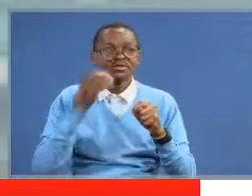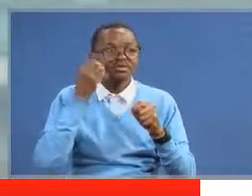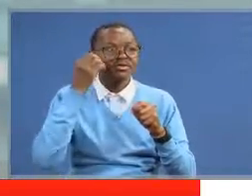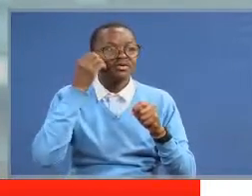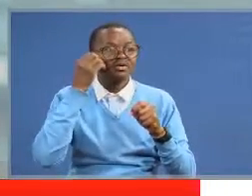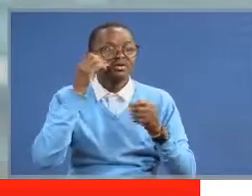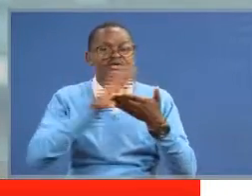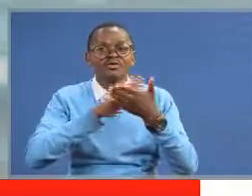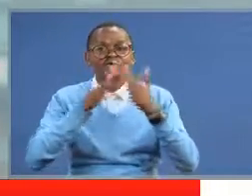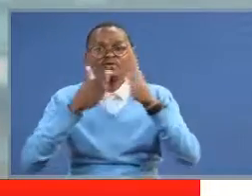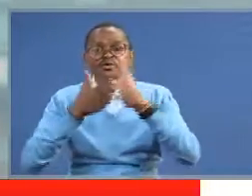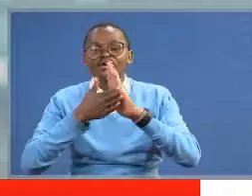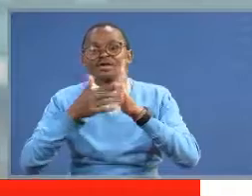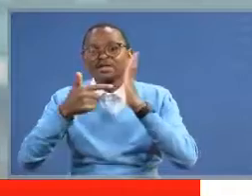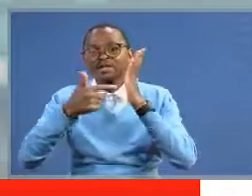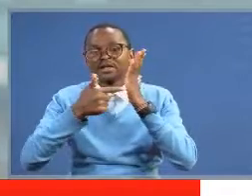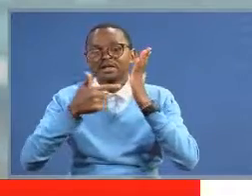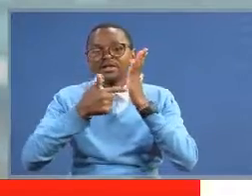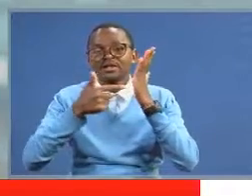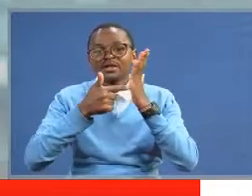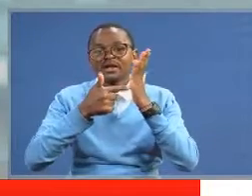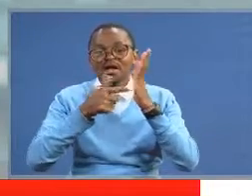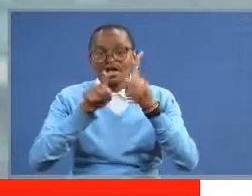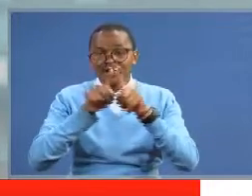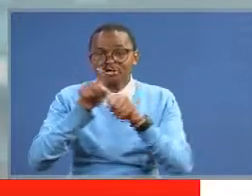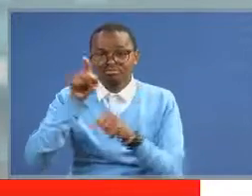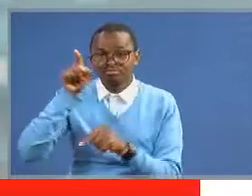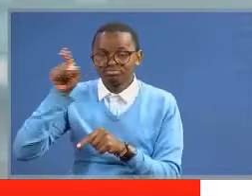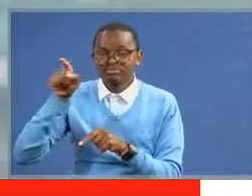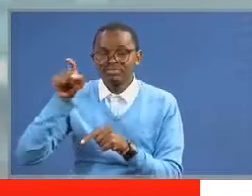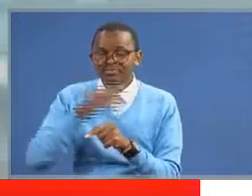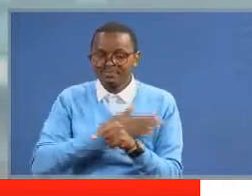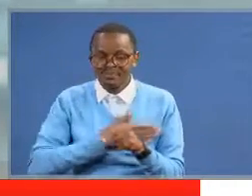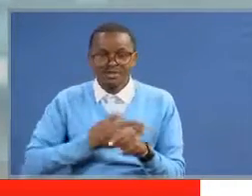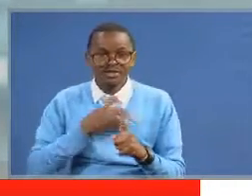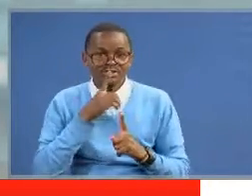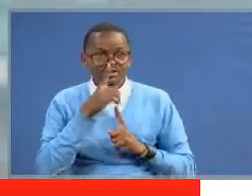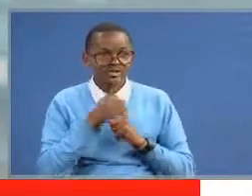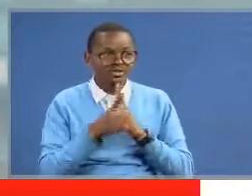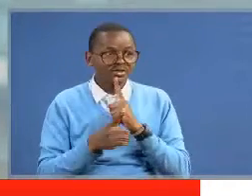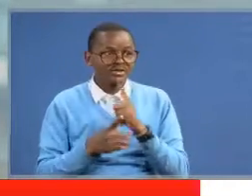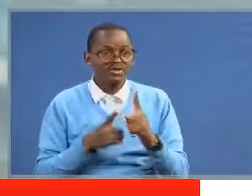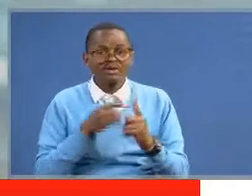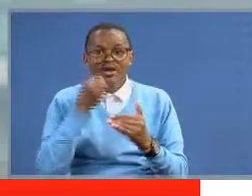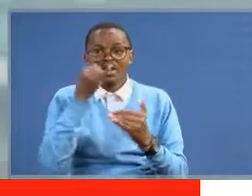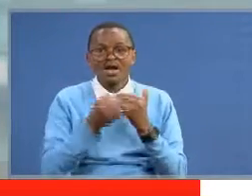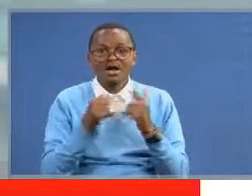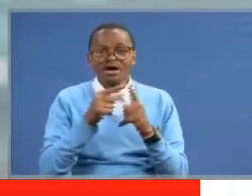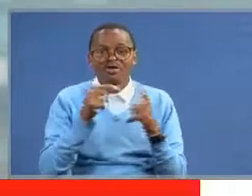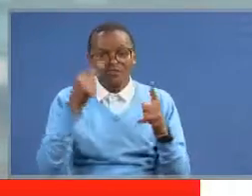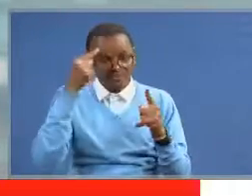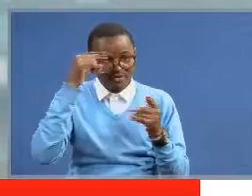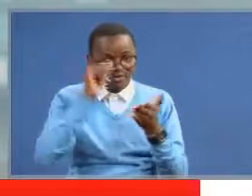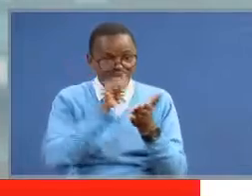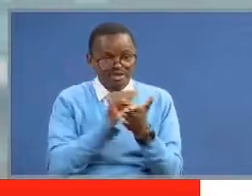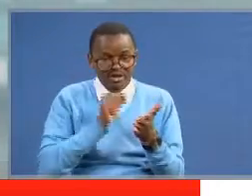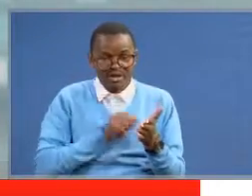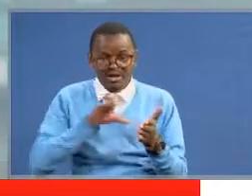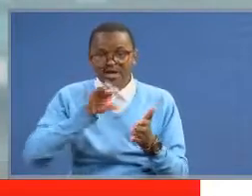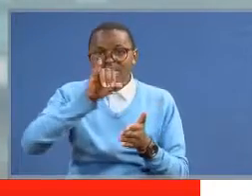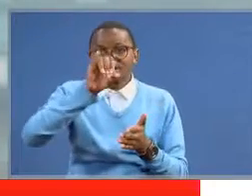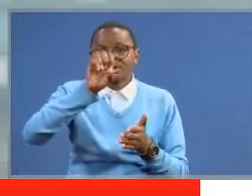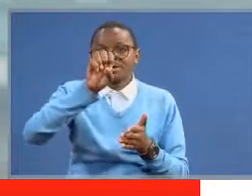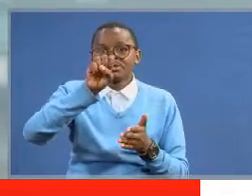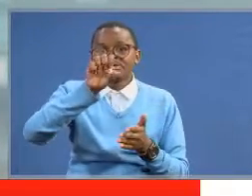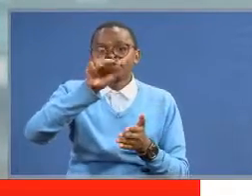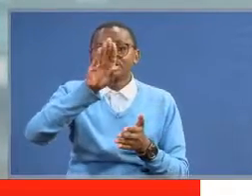longing to be a technology expert, just as you are. Please speak to them. Just the last word for that girl in Isabania